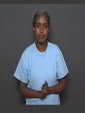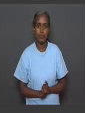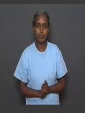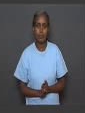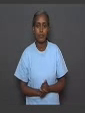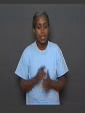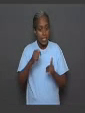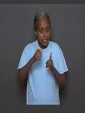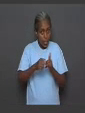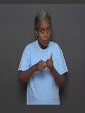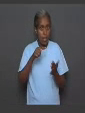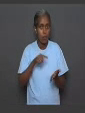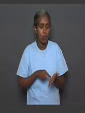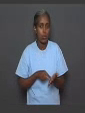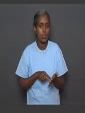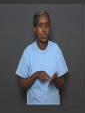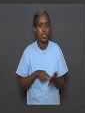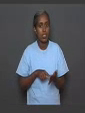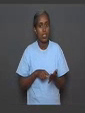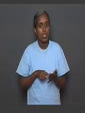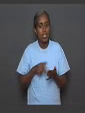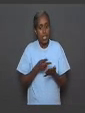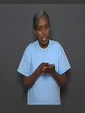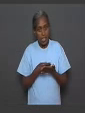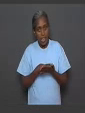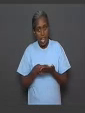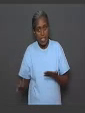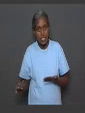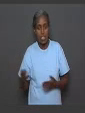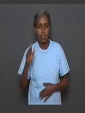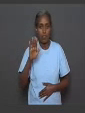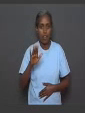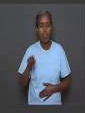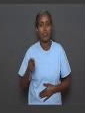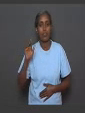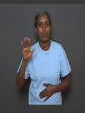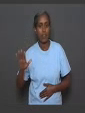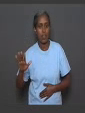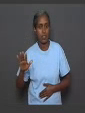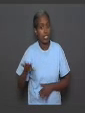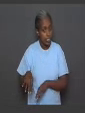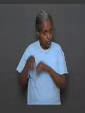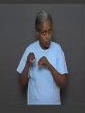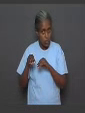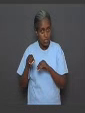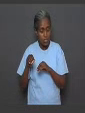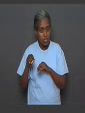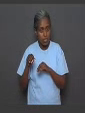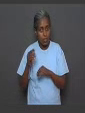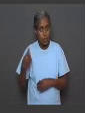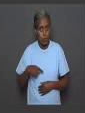Its terminal point lies at 5, 5. Students, if we were